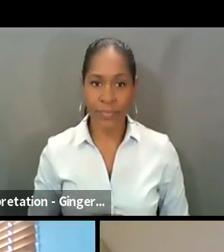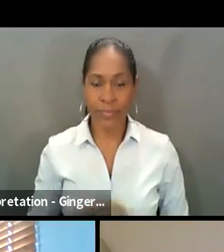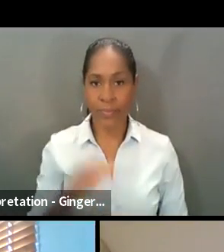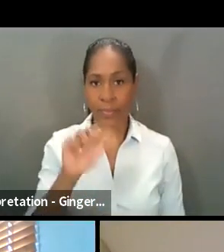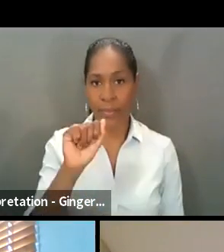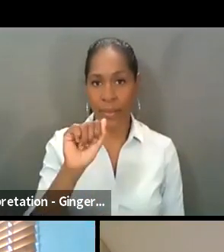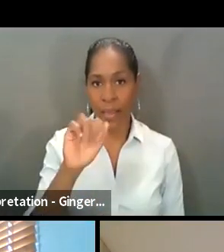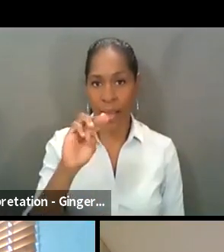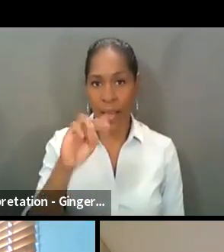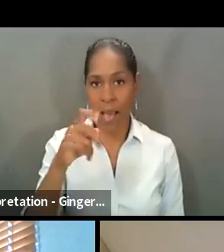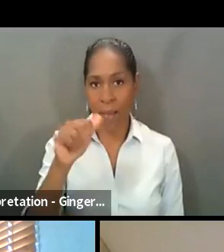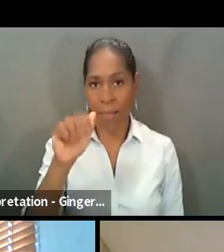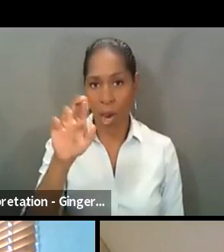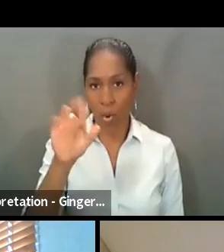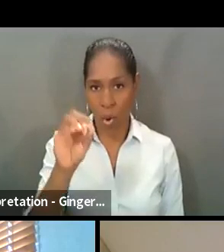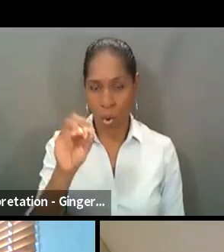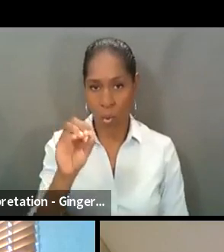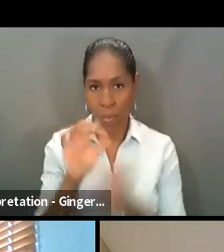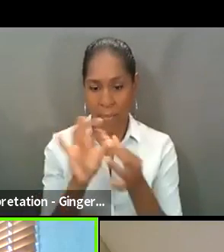I